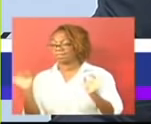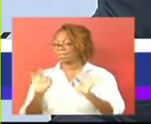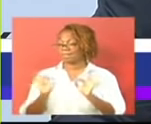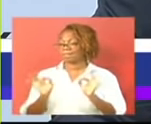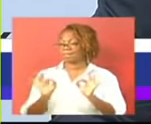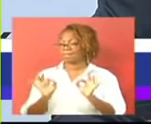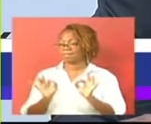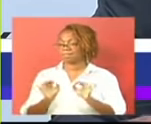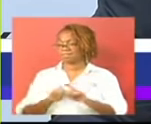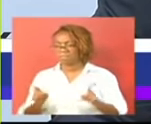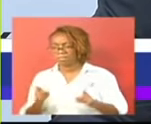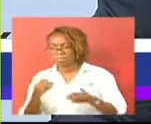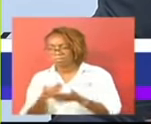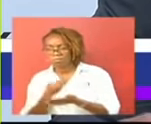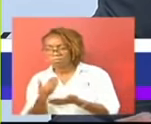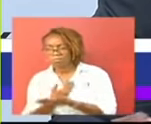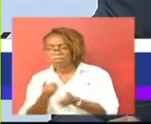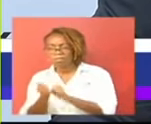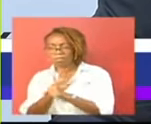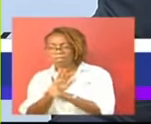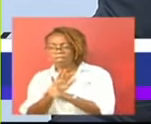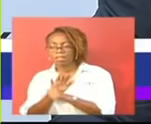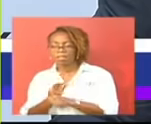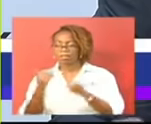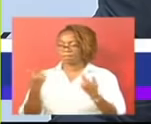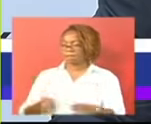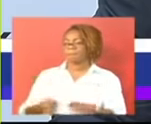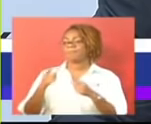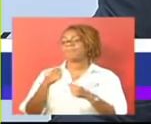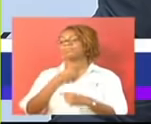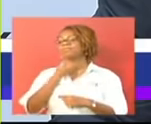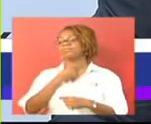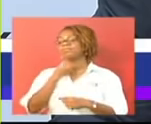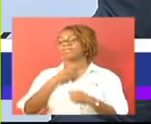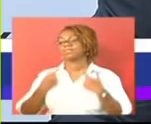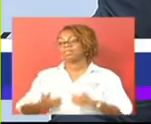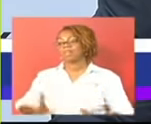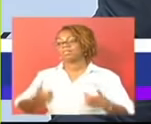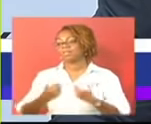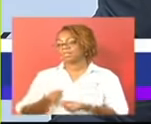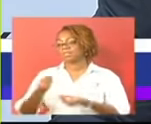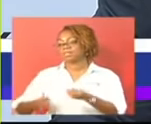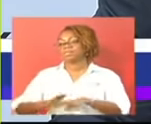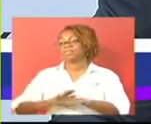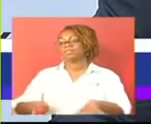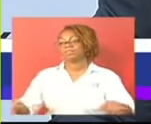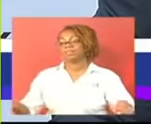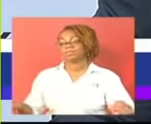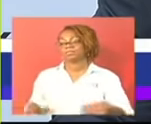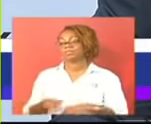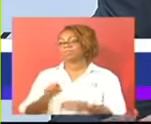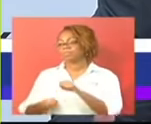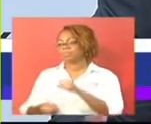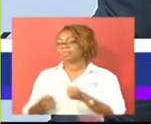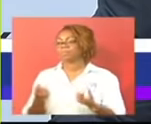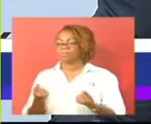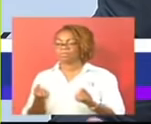And again, the measures for prevention remain the same. The mask wearing of utmost importance,